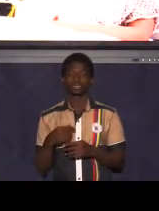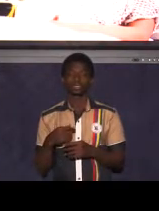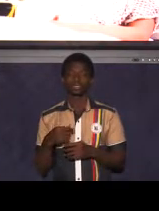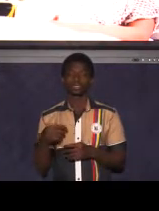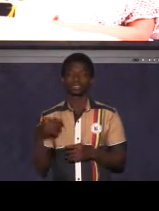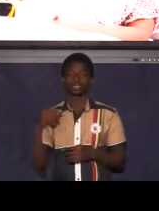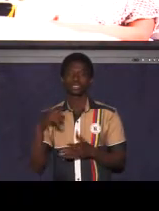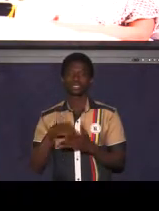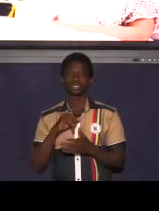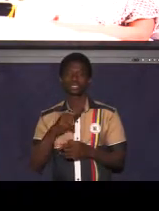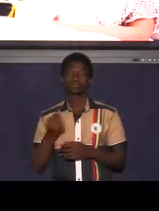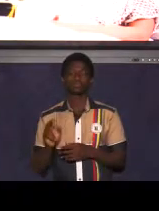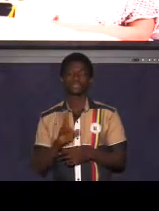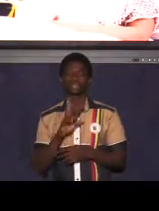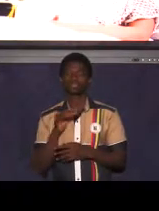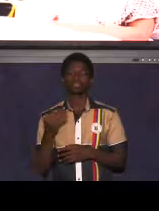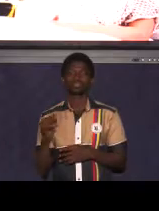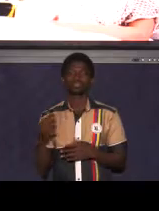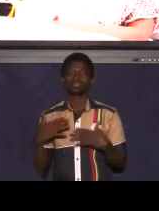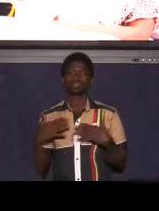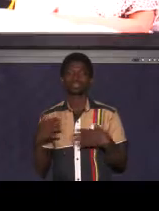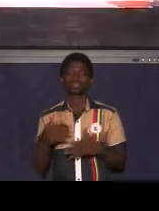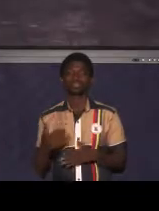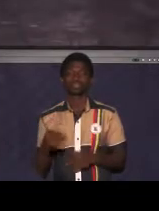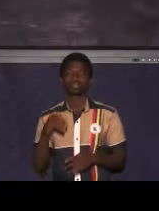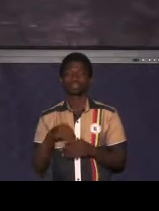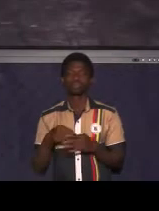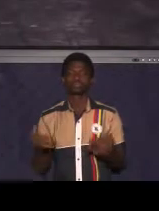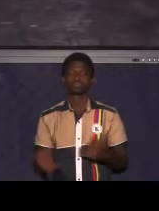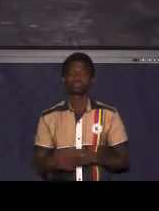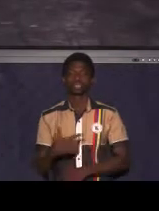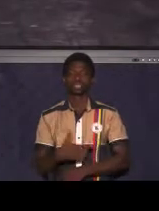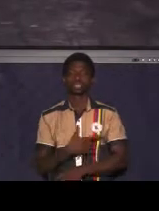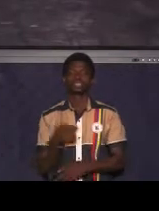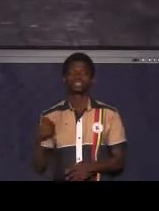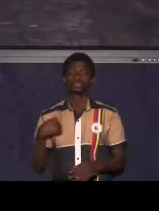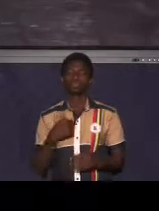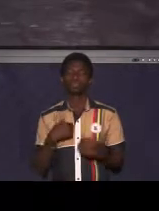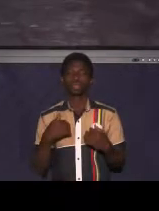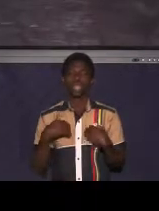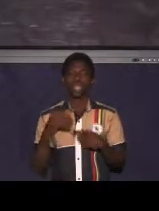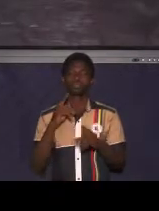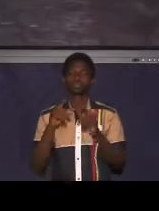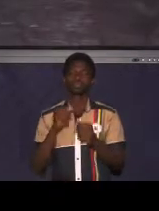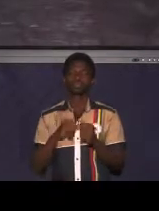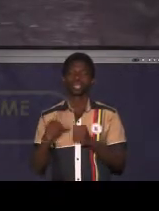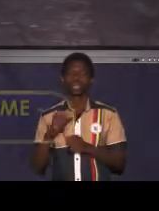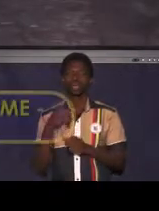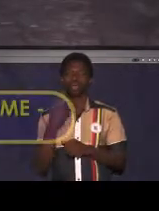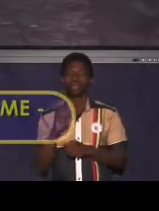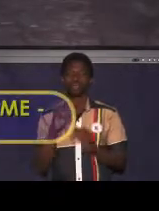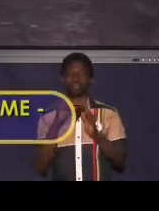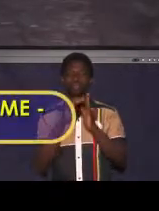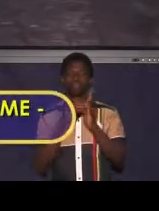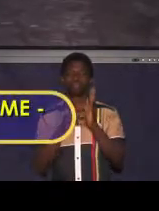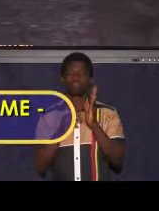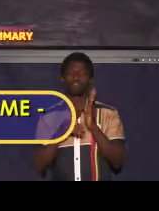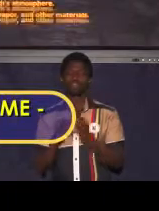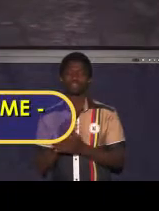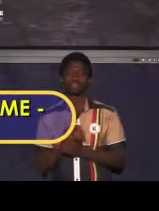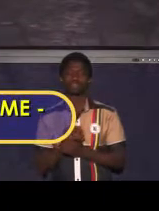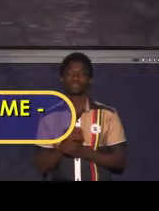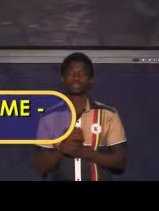that's another use of air pressure for breathing. In today's lesson, we have talked about